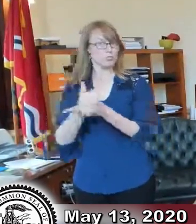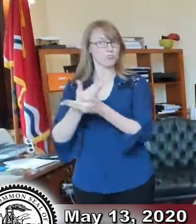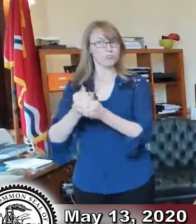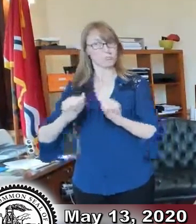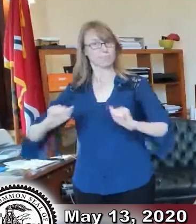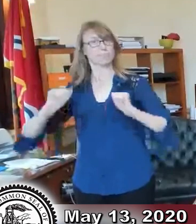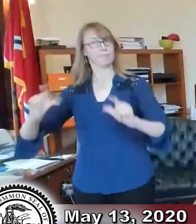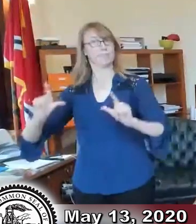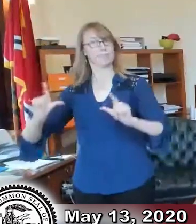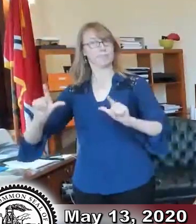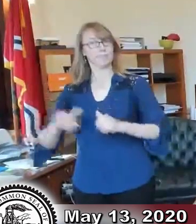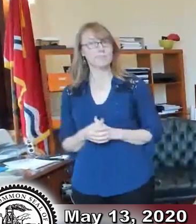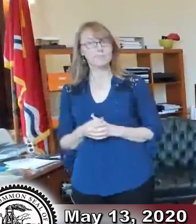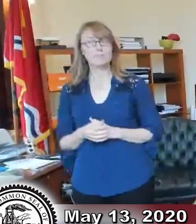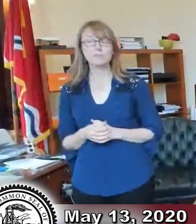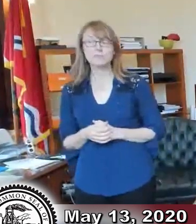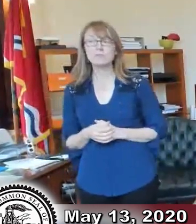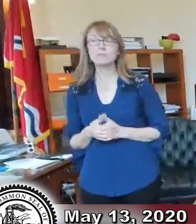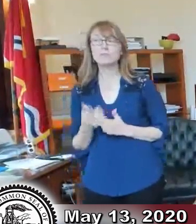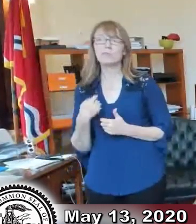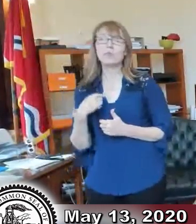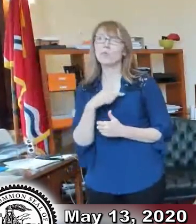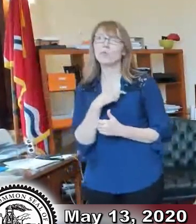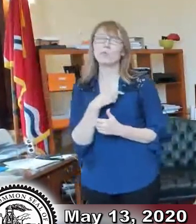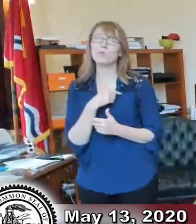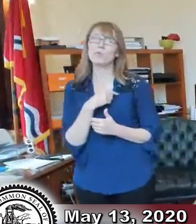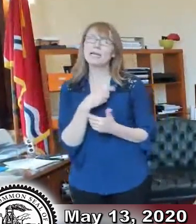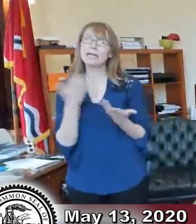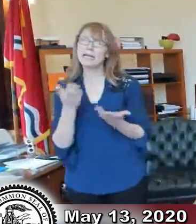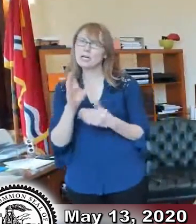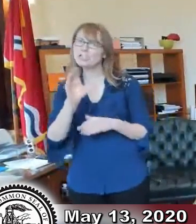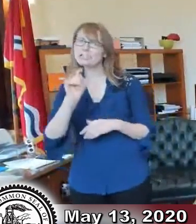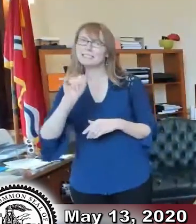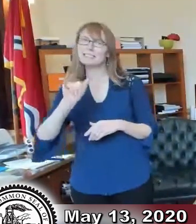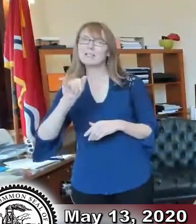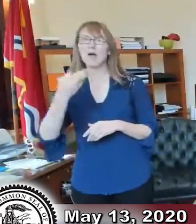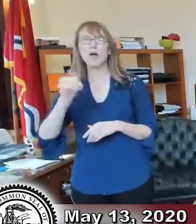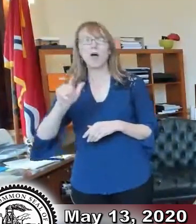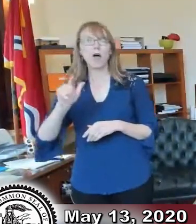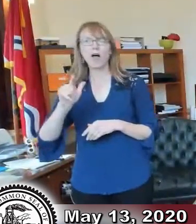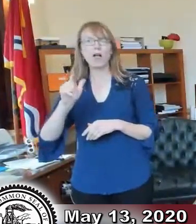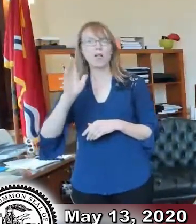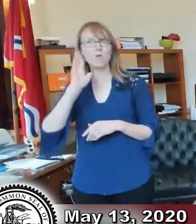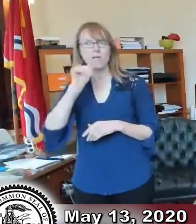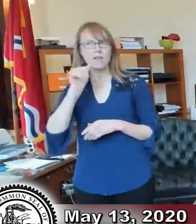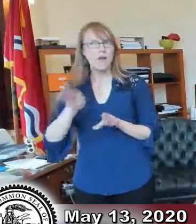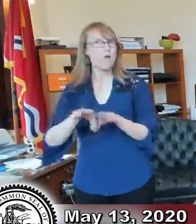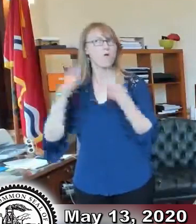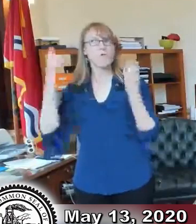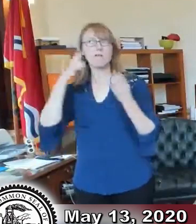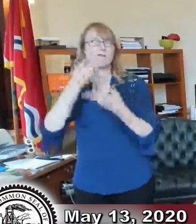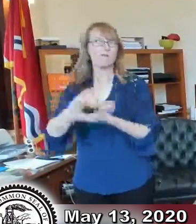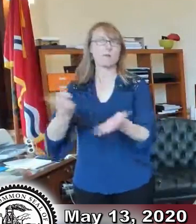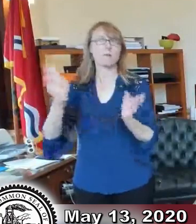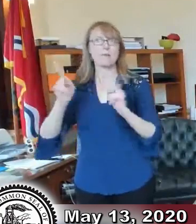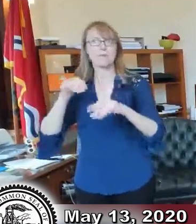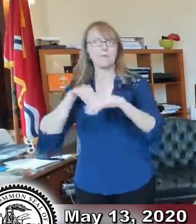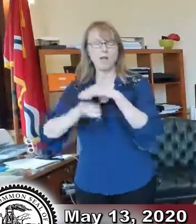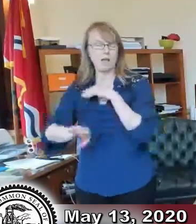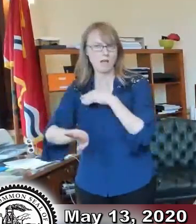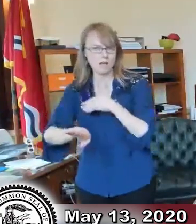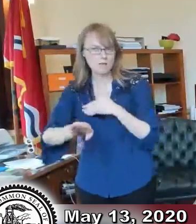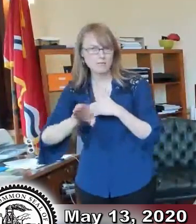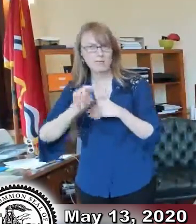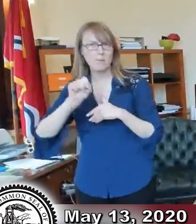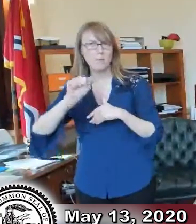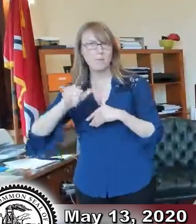some workers back on the 18th, and we're looking at about 2 weeks later. This is not an announcement.